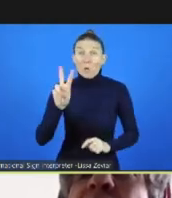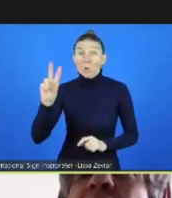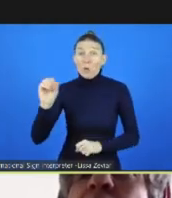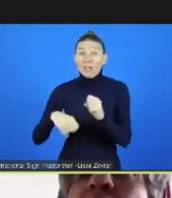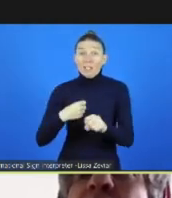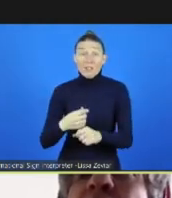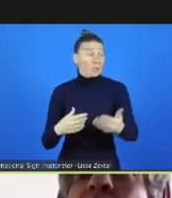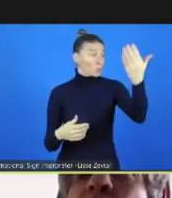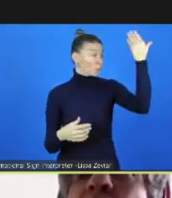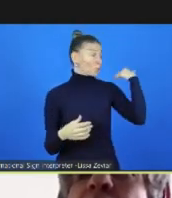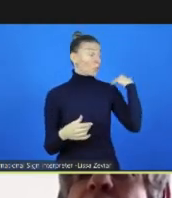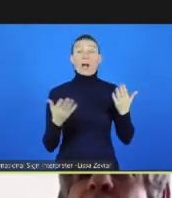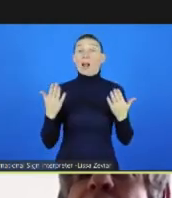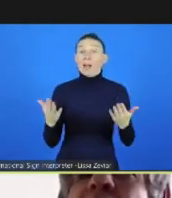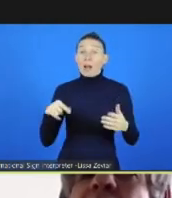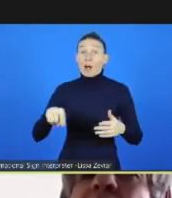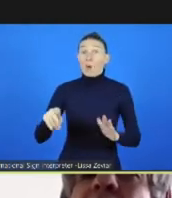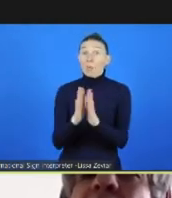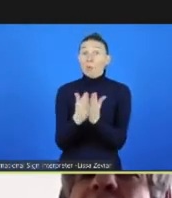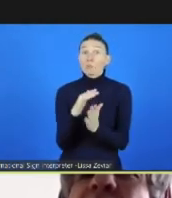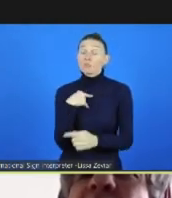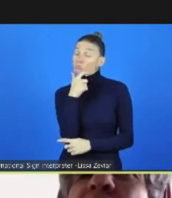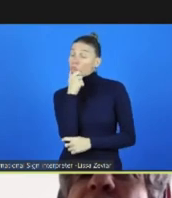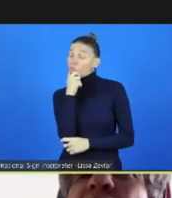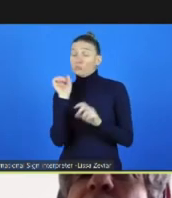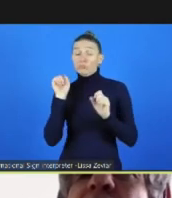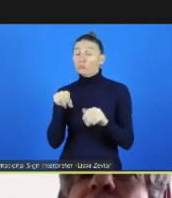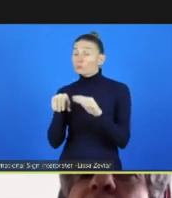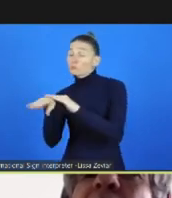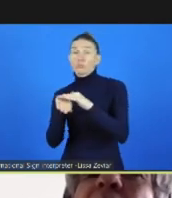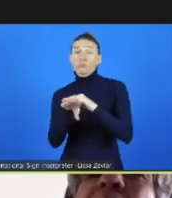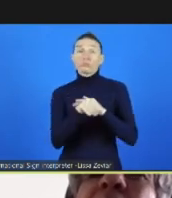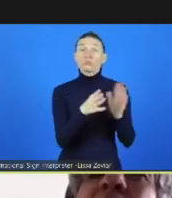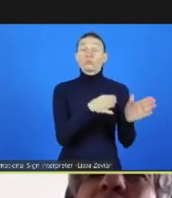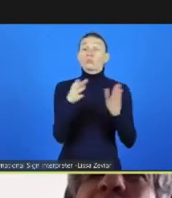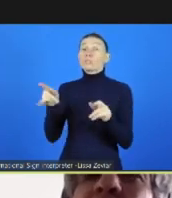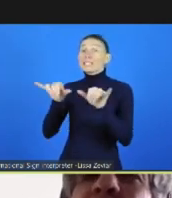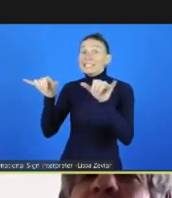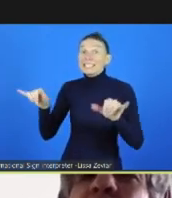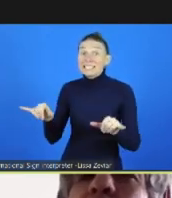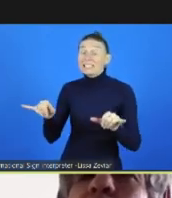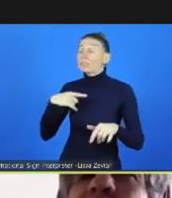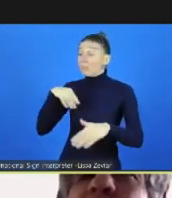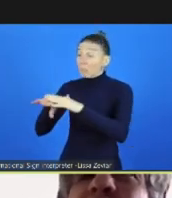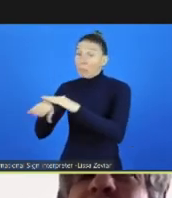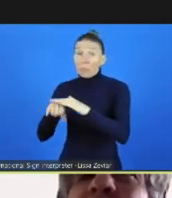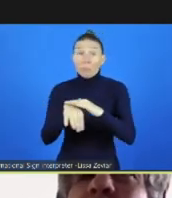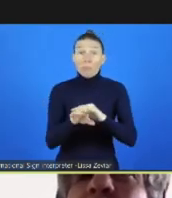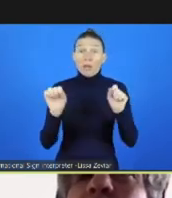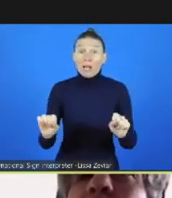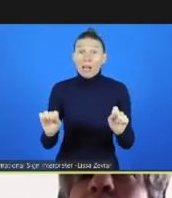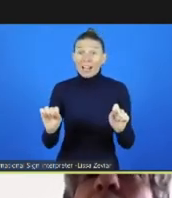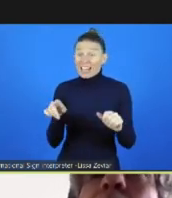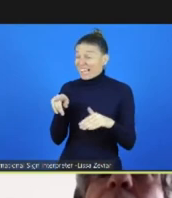virtually any book I choose. Today, I can access virtually any system I choose. And if I can't access it, there are ways of making it